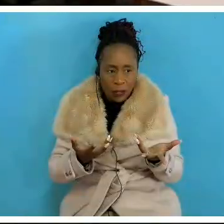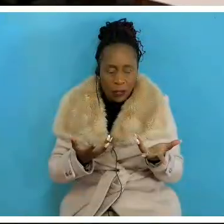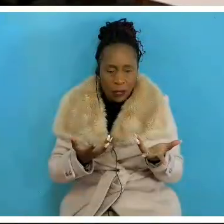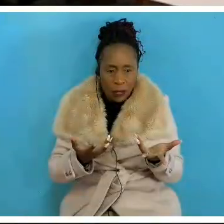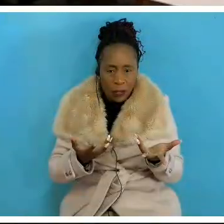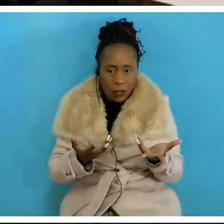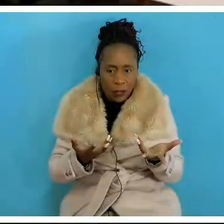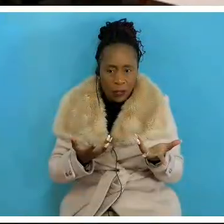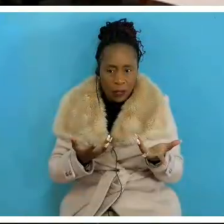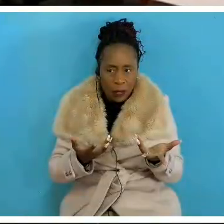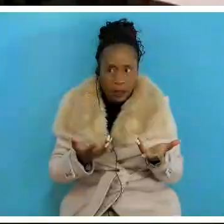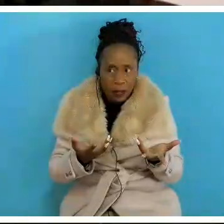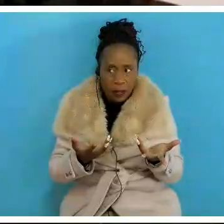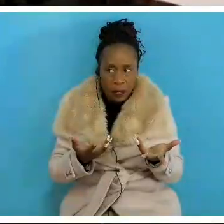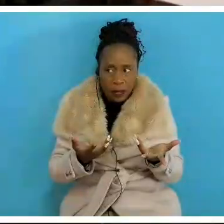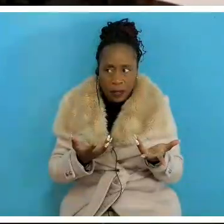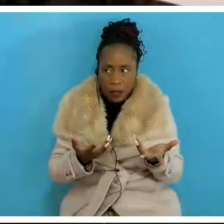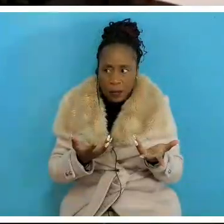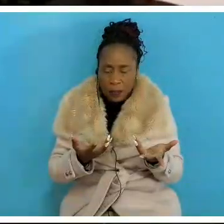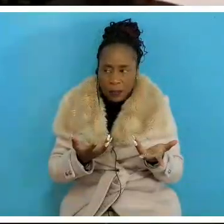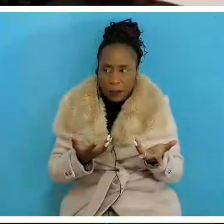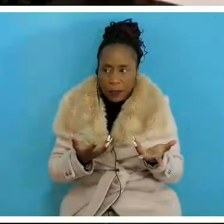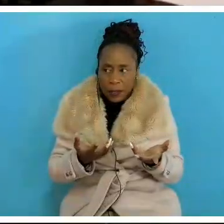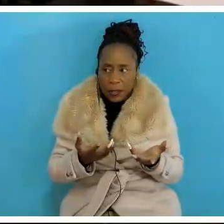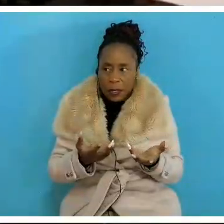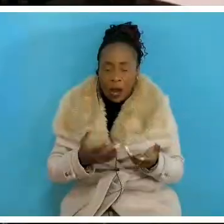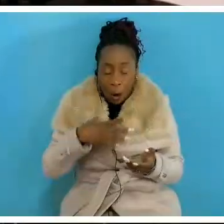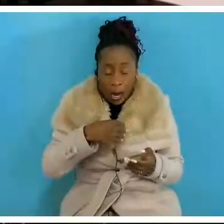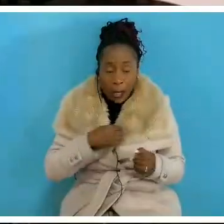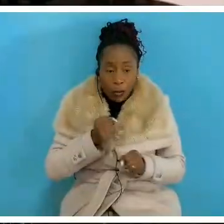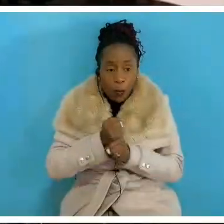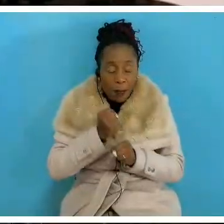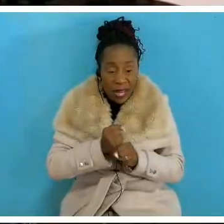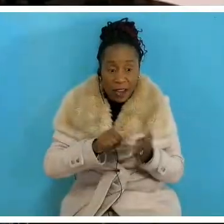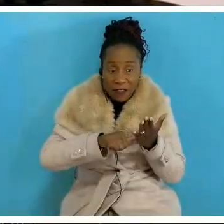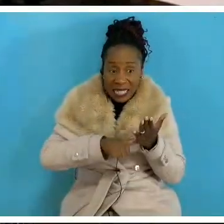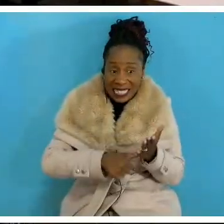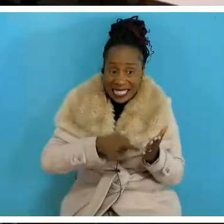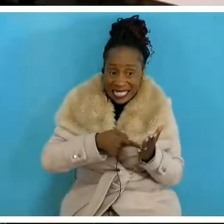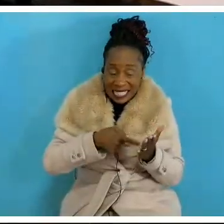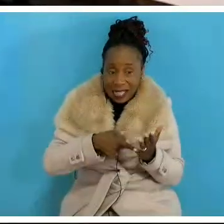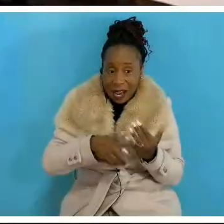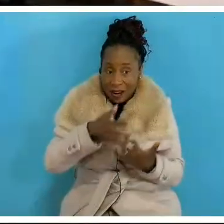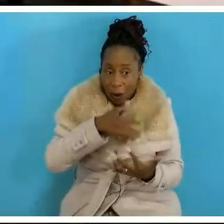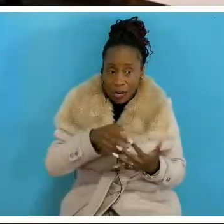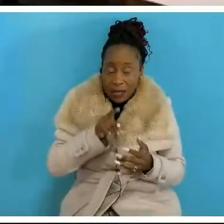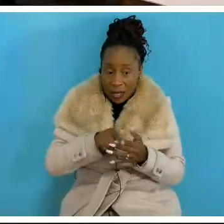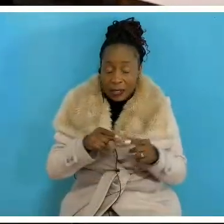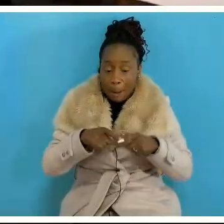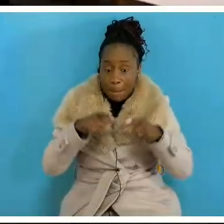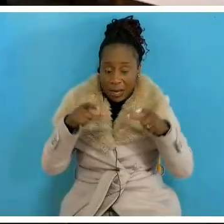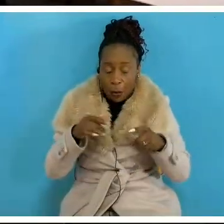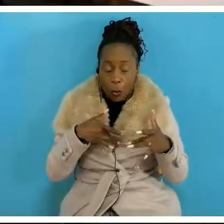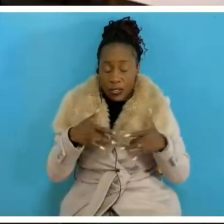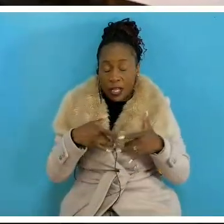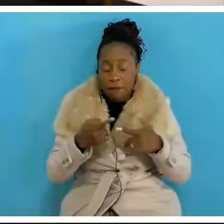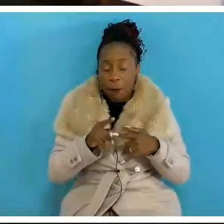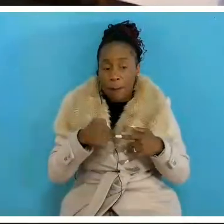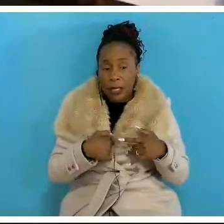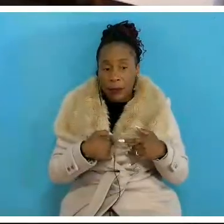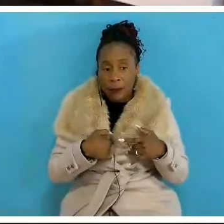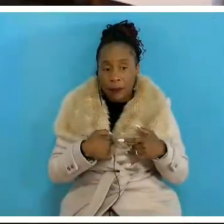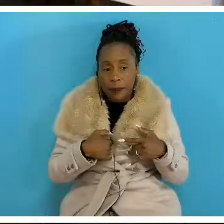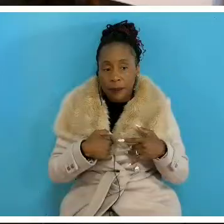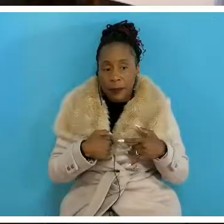high. No, thank you. I just wanted to make emphasis around, and it's a big concern for me, you know, as